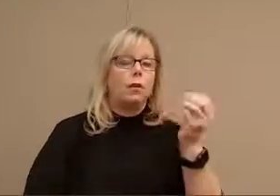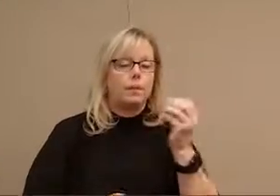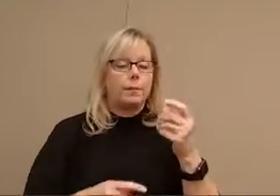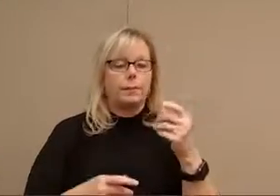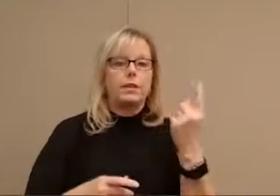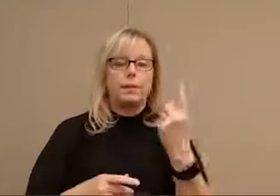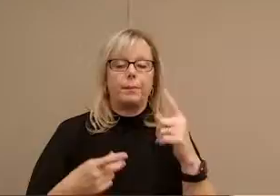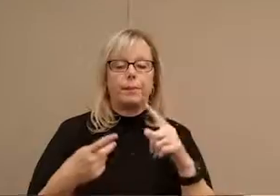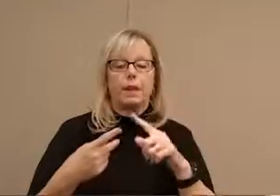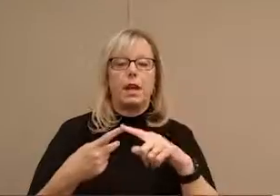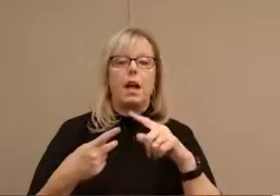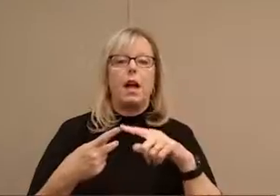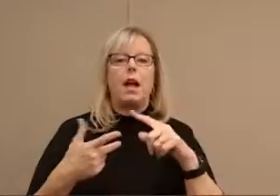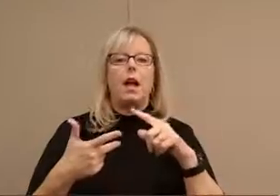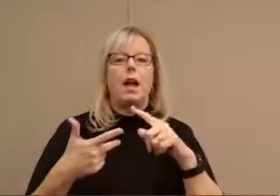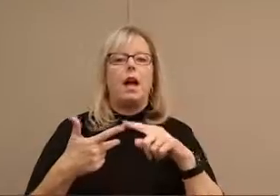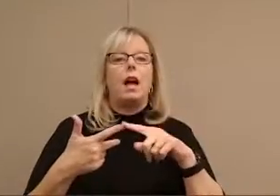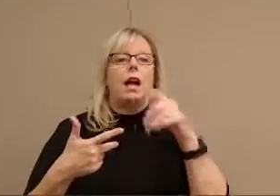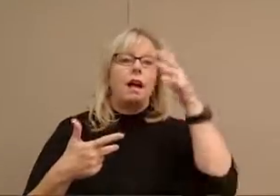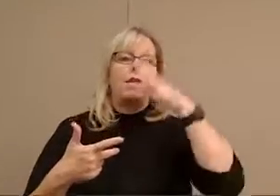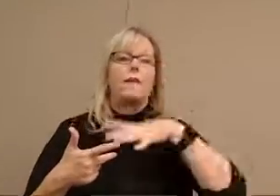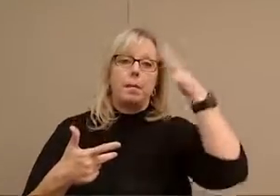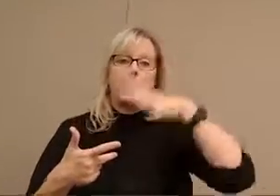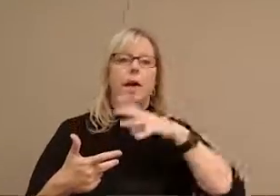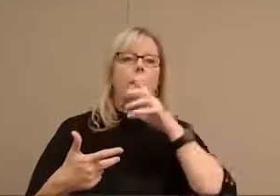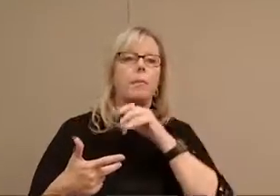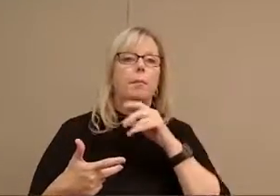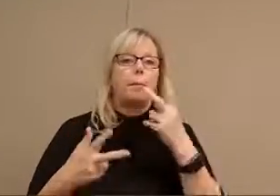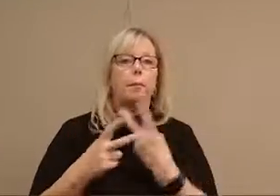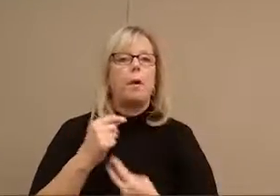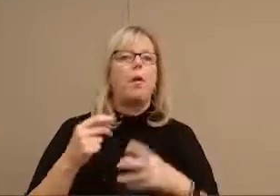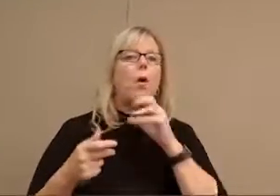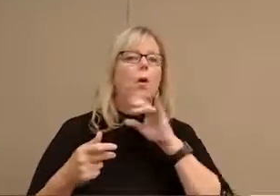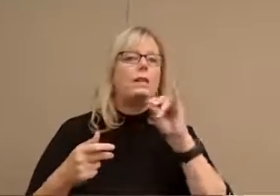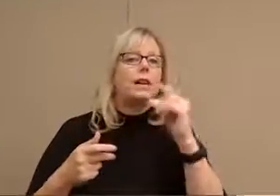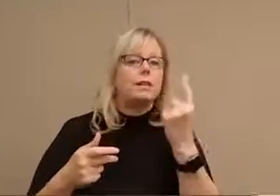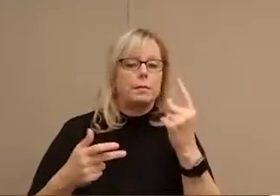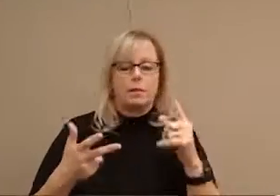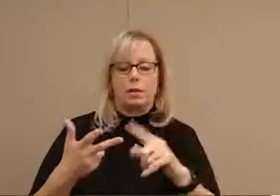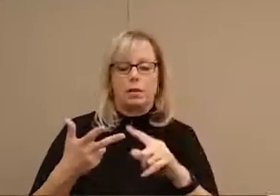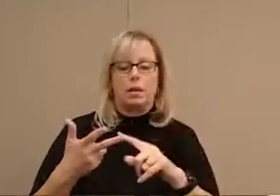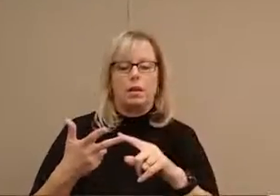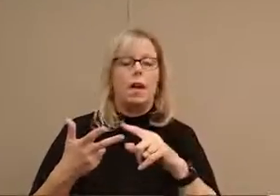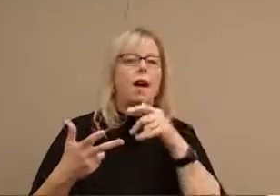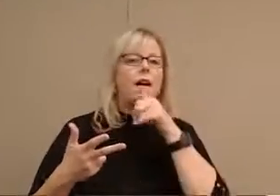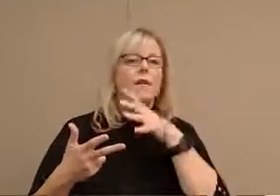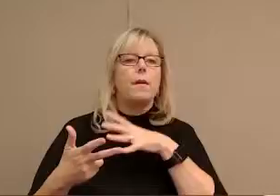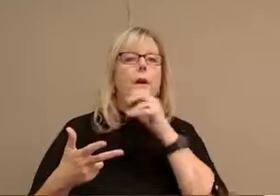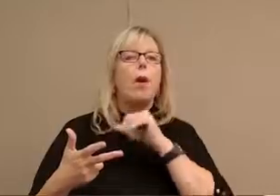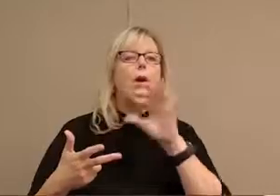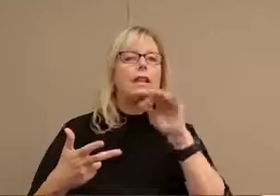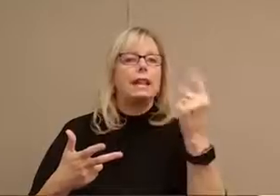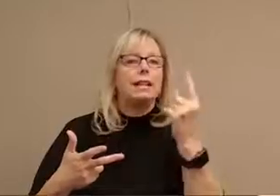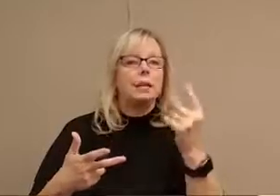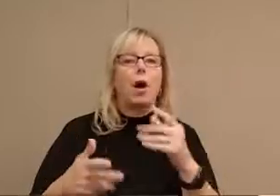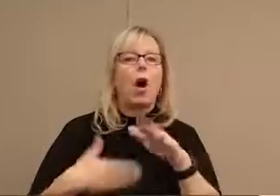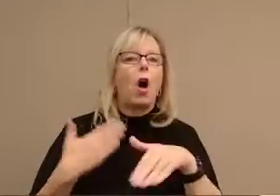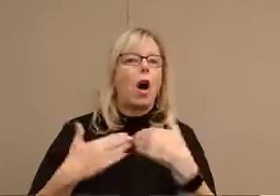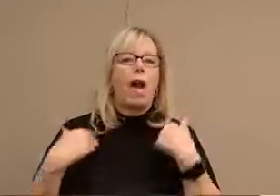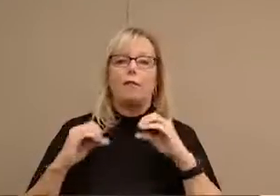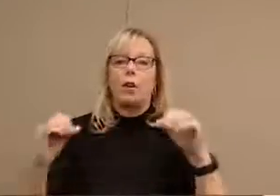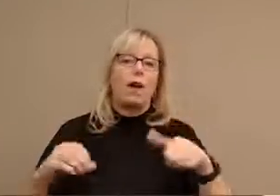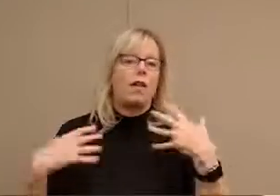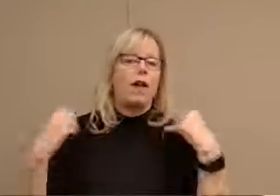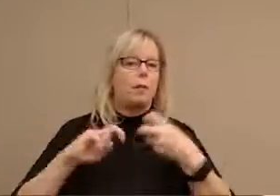a female and a male in their 70s, and a female in her 90s, all with known and unknown health conditions. Countywide, we have conducted a total of